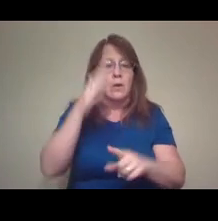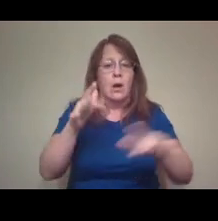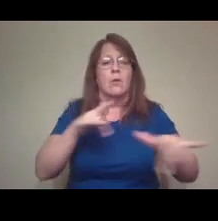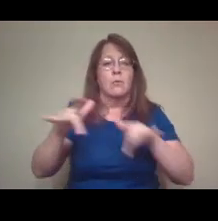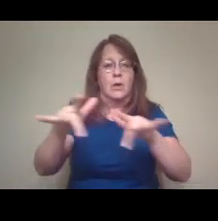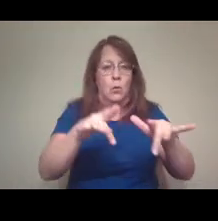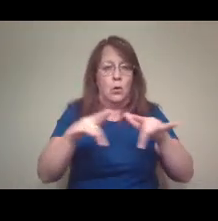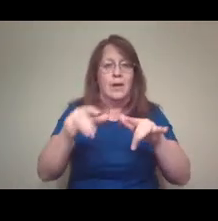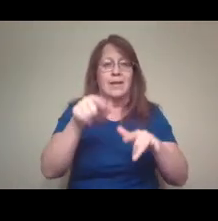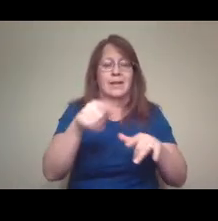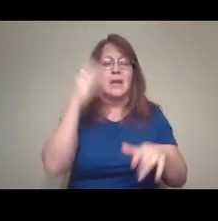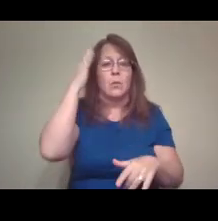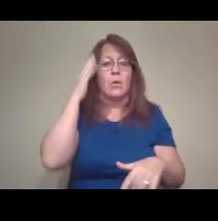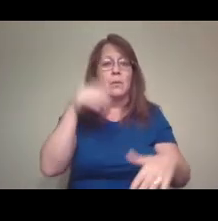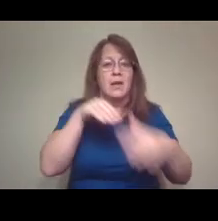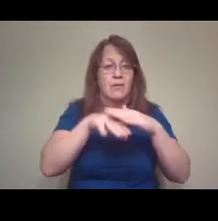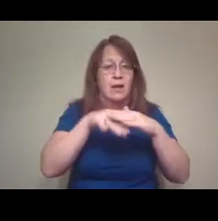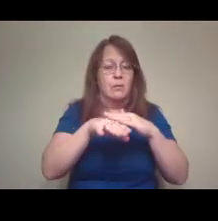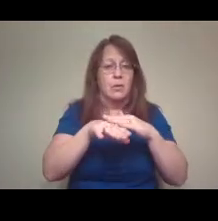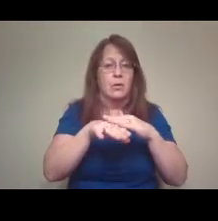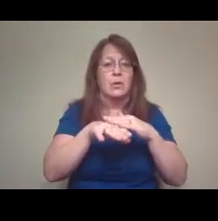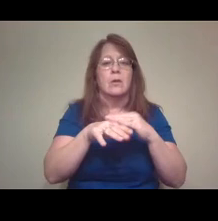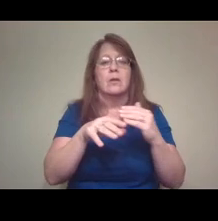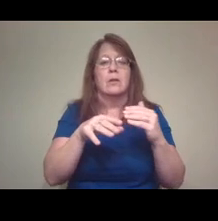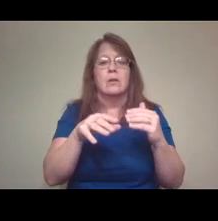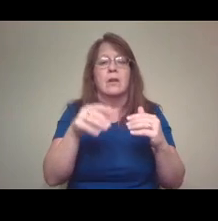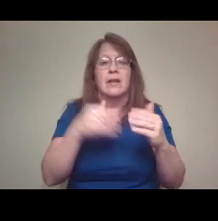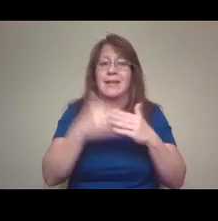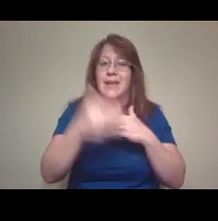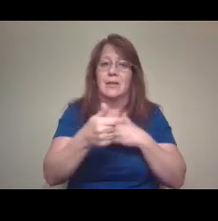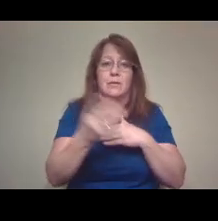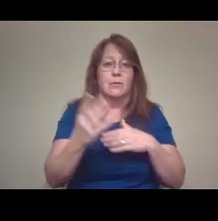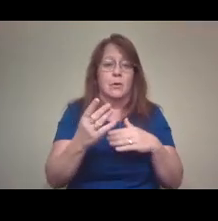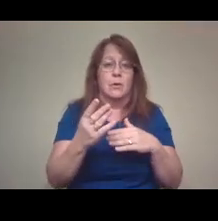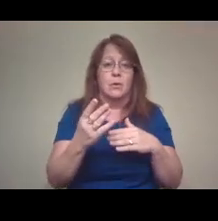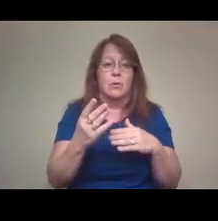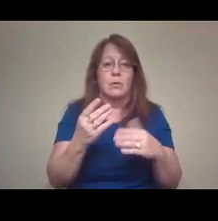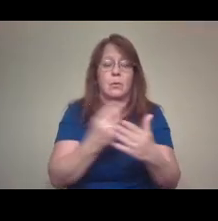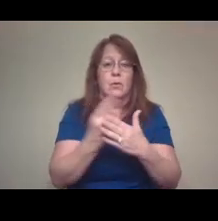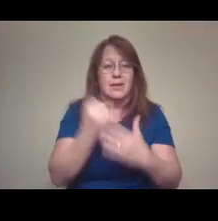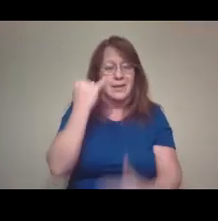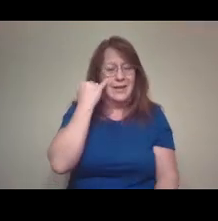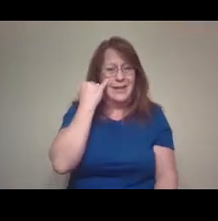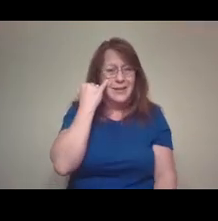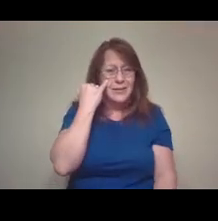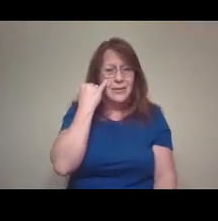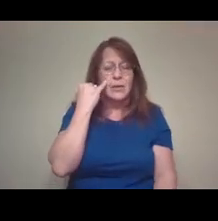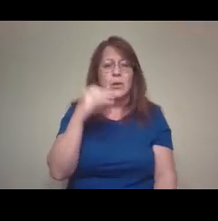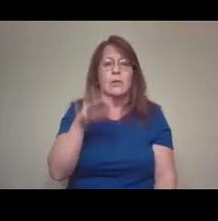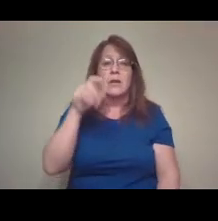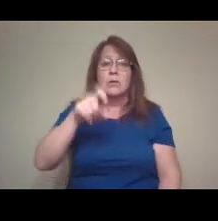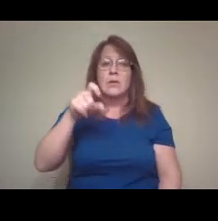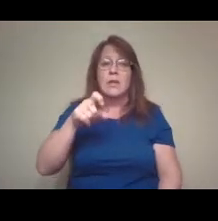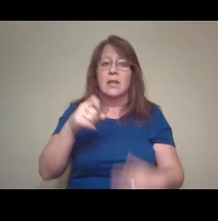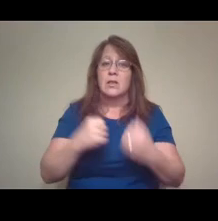webinar and it will be available on our website in the next coming weeks. However, if you find that you need support right